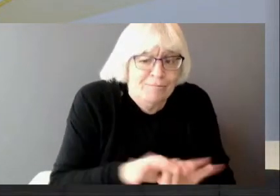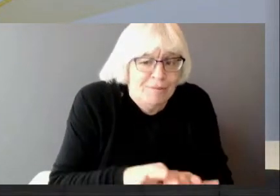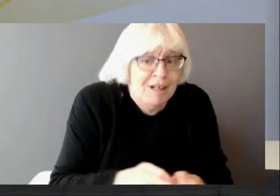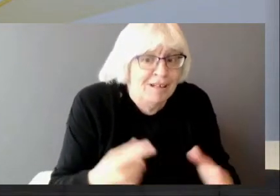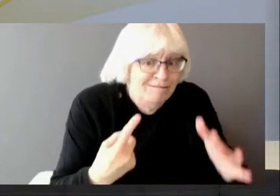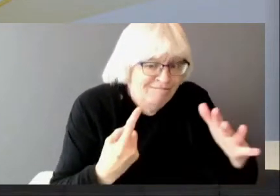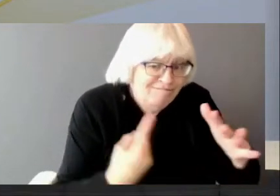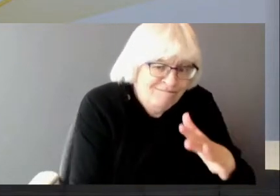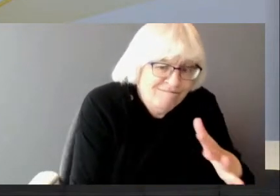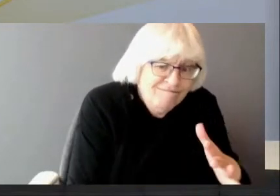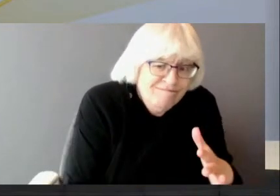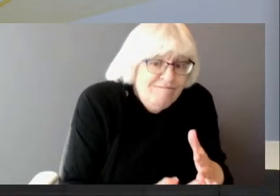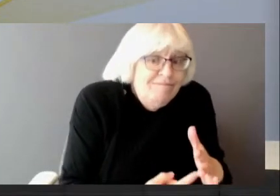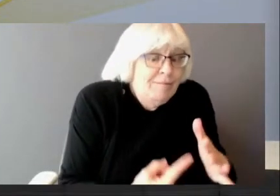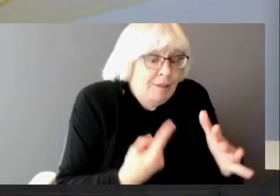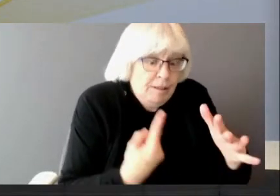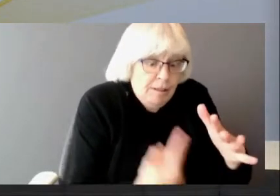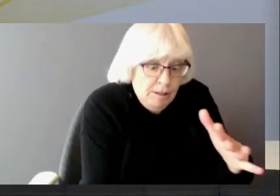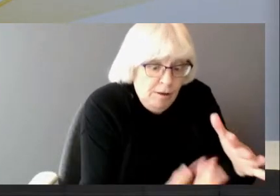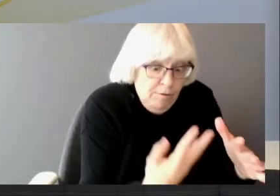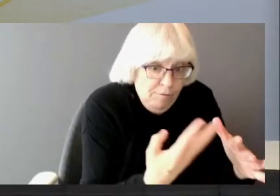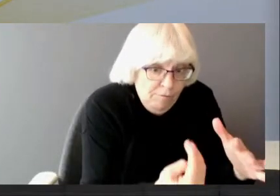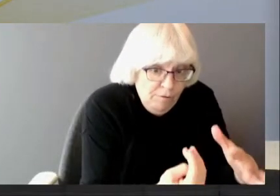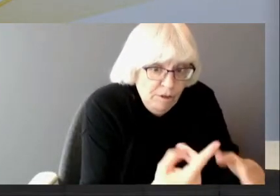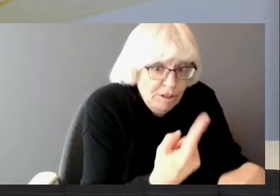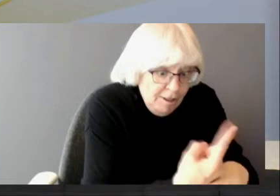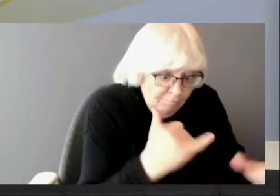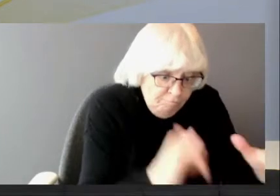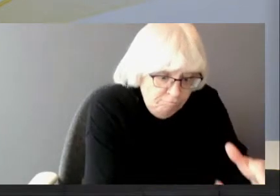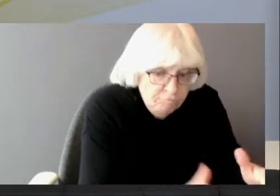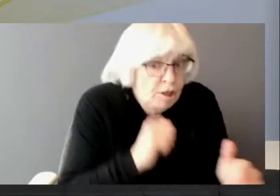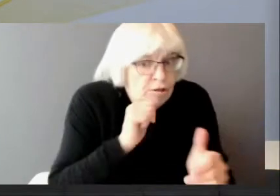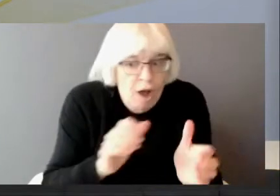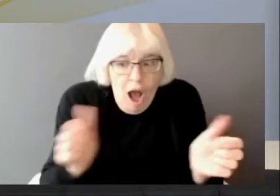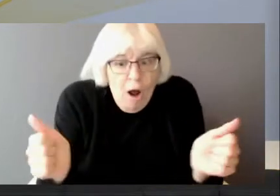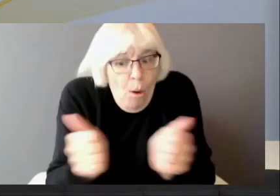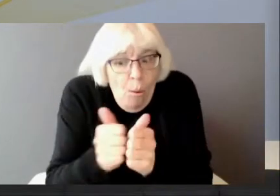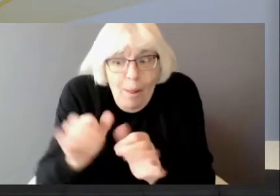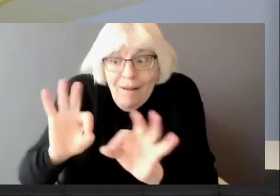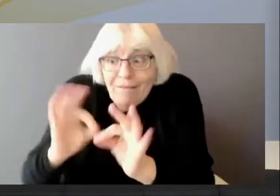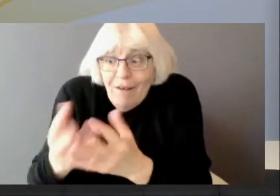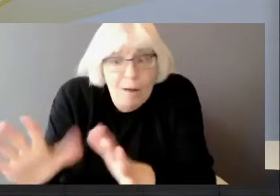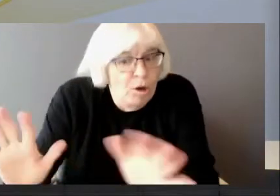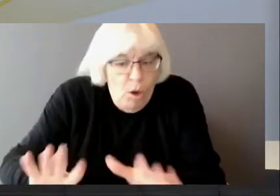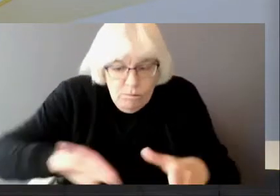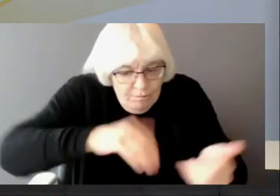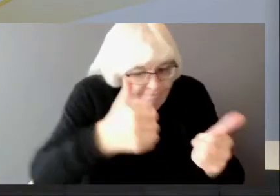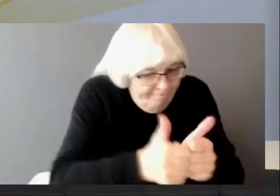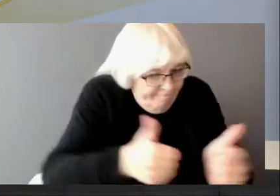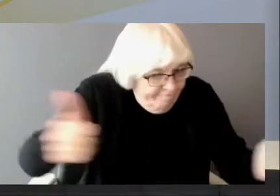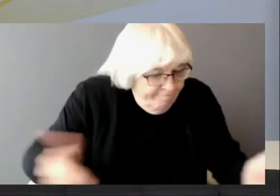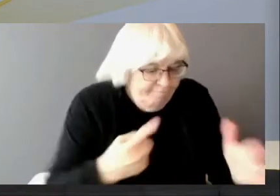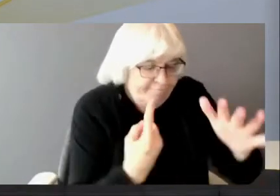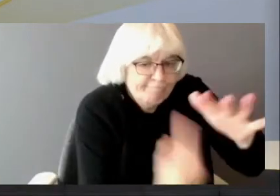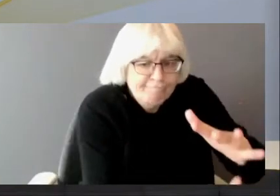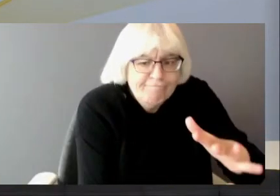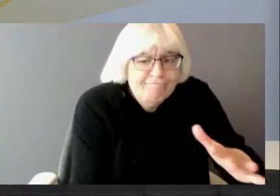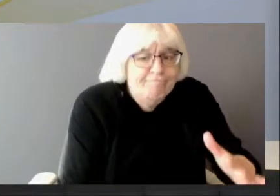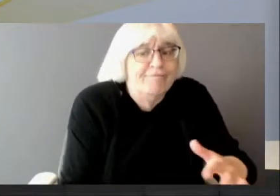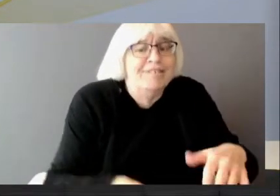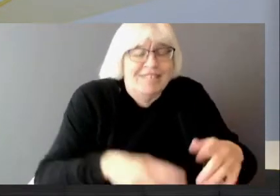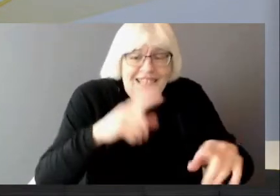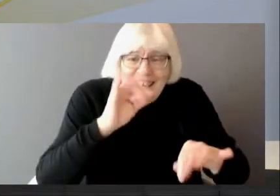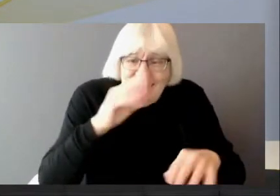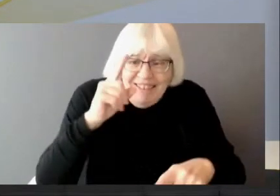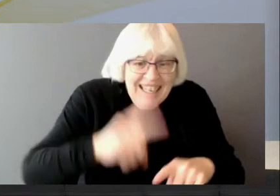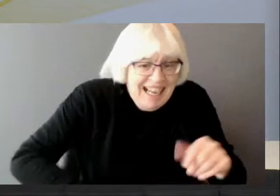safest and best option. But if that is not possible, it is ideal if the entire household self-isolates together for a